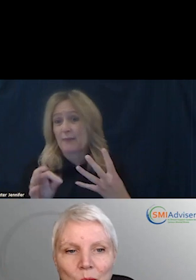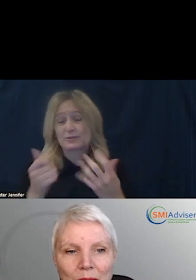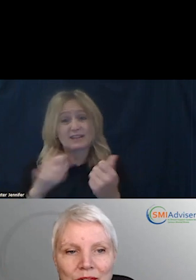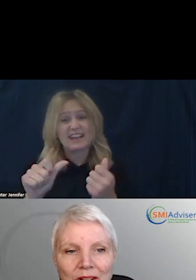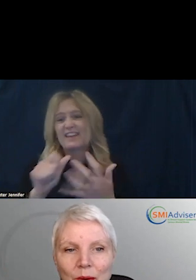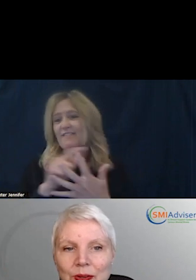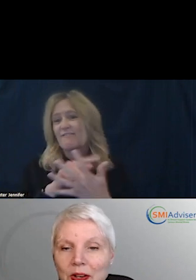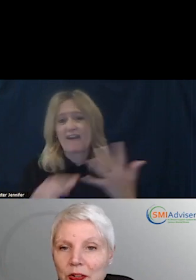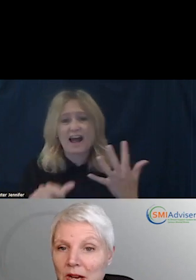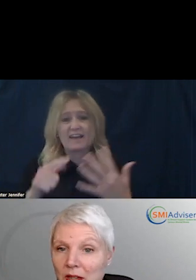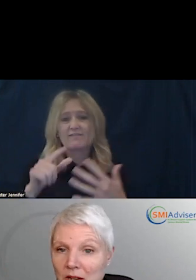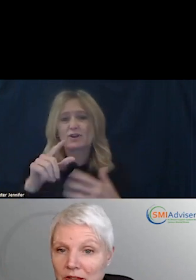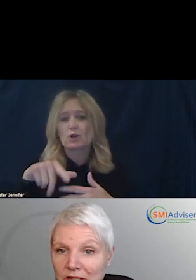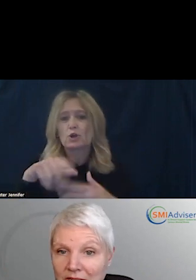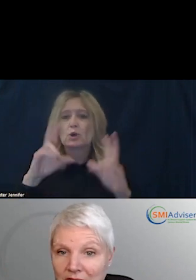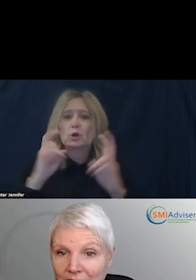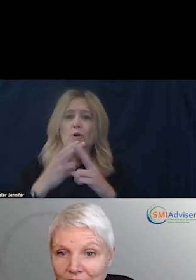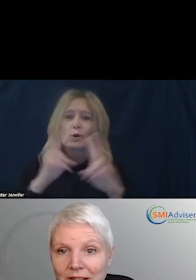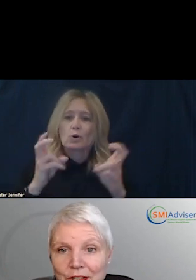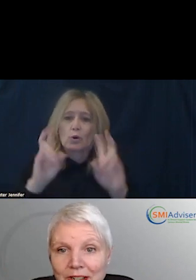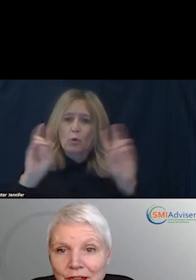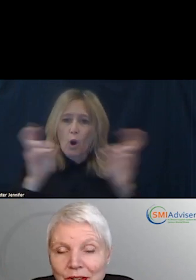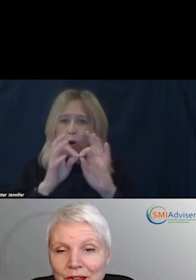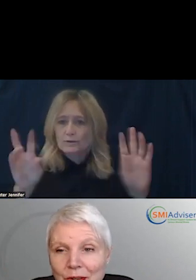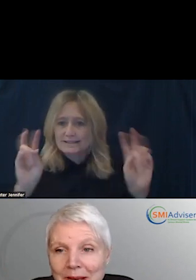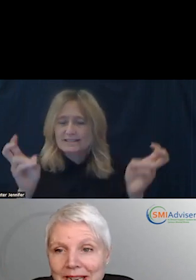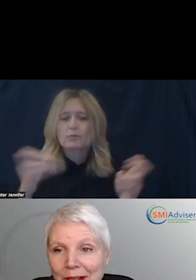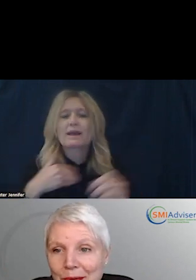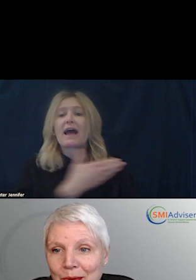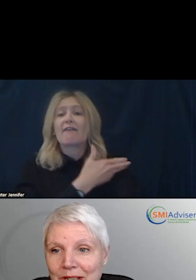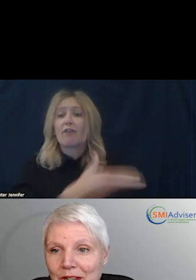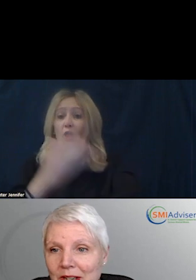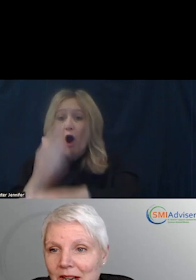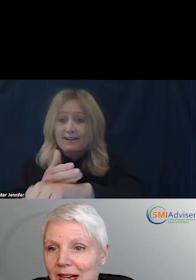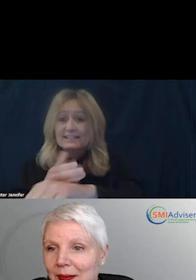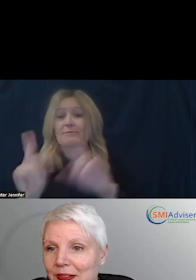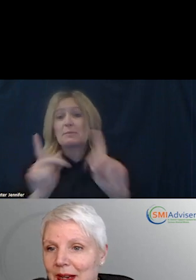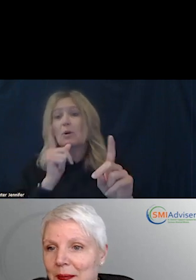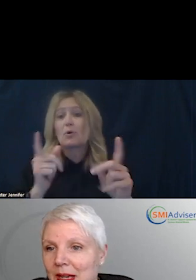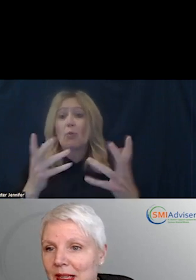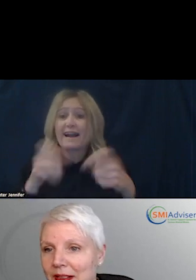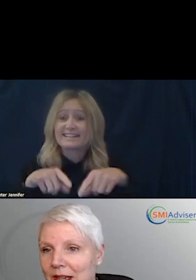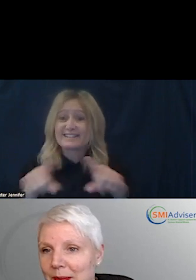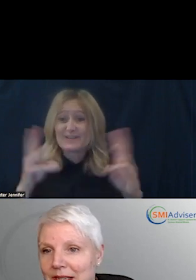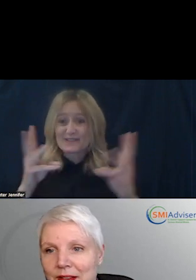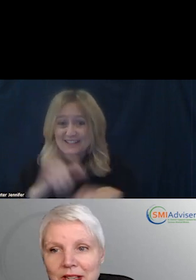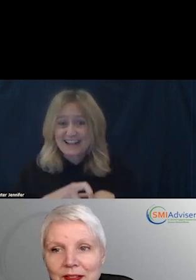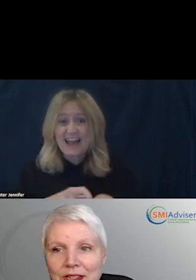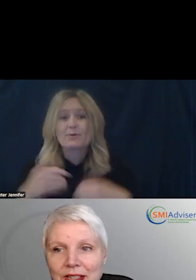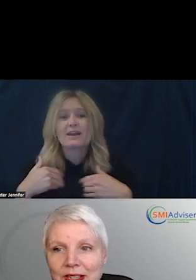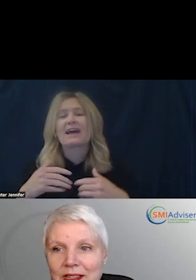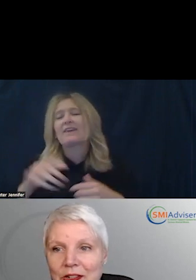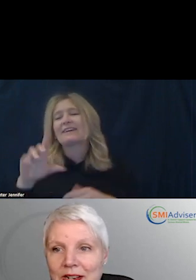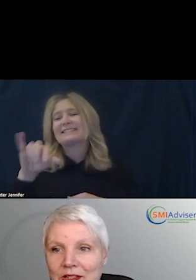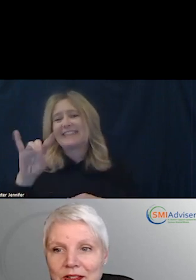5 quotes. We've also got long sleeve shirts for those of you making it through the winter. We've got modeling there by David